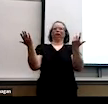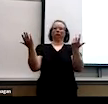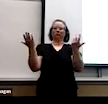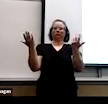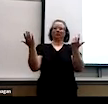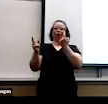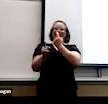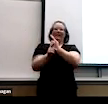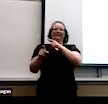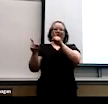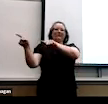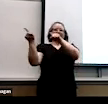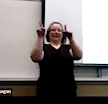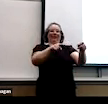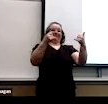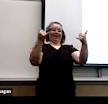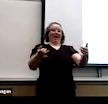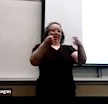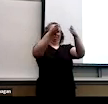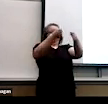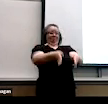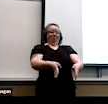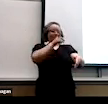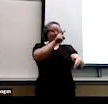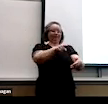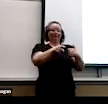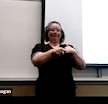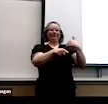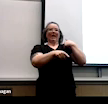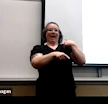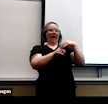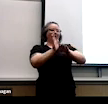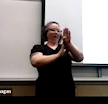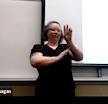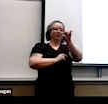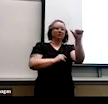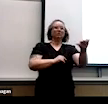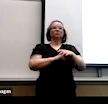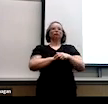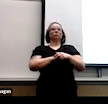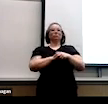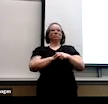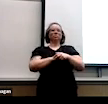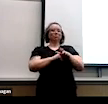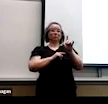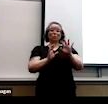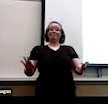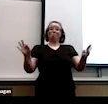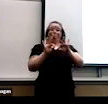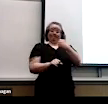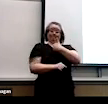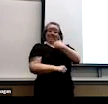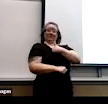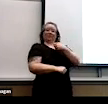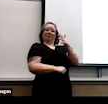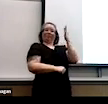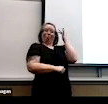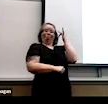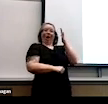then here's what we've agreed to today. One, you're gonna walk half an hour a day. You're gonna try to eat your